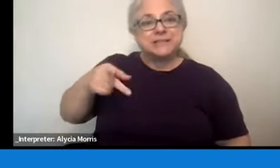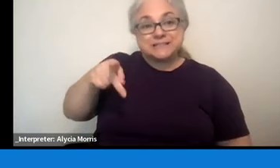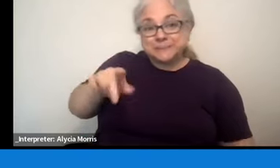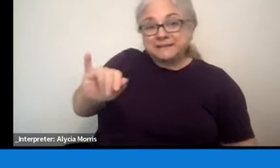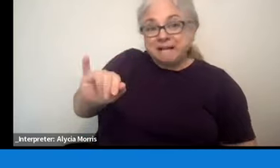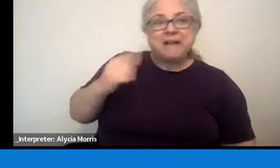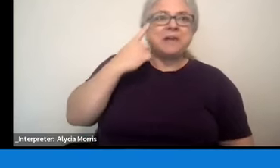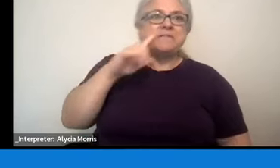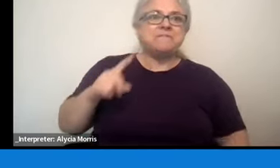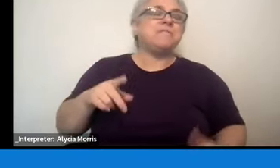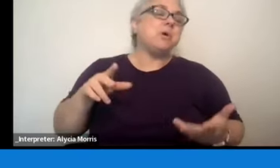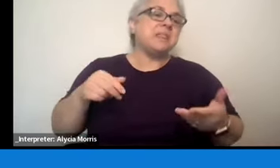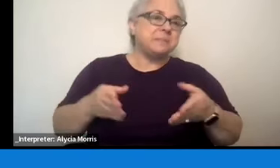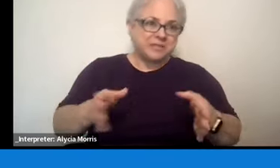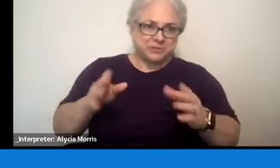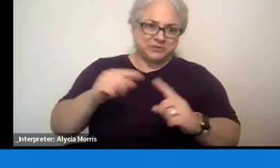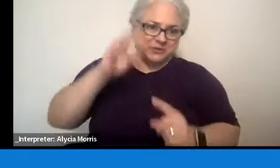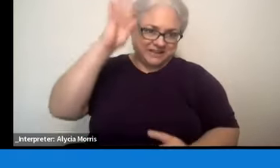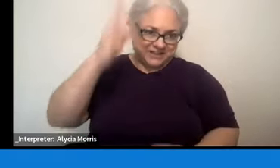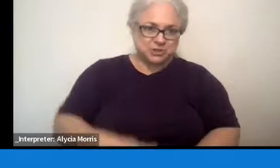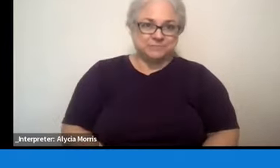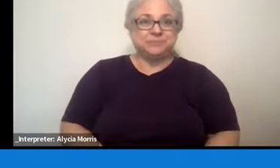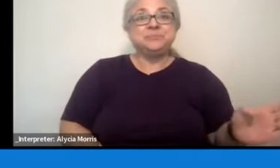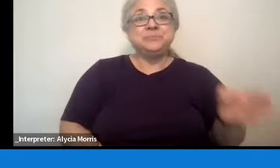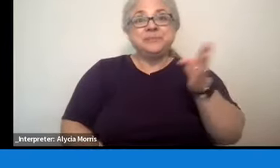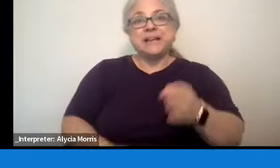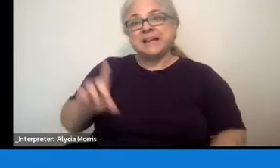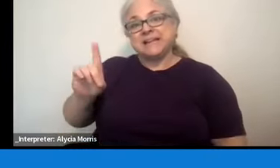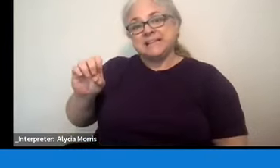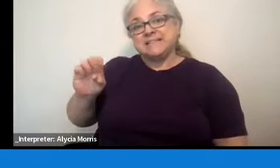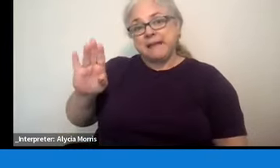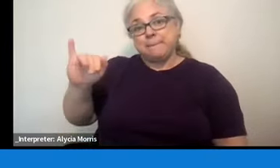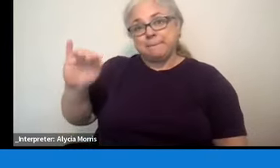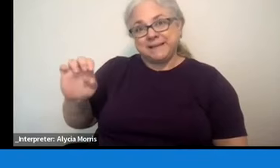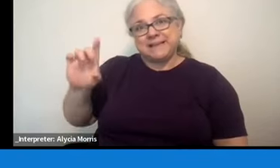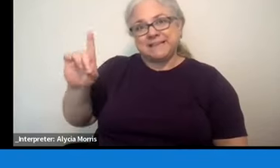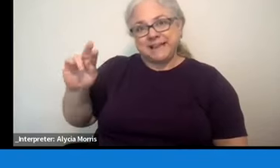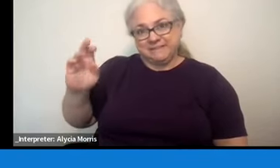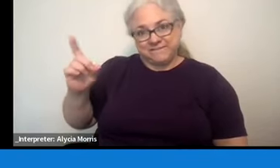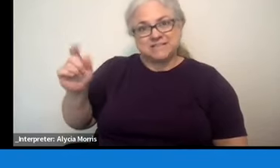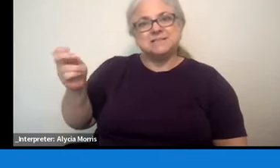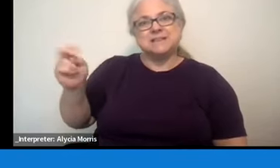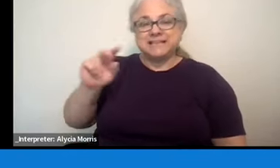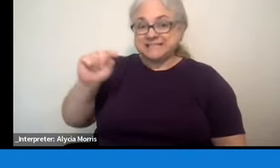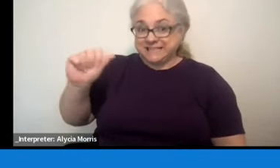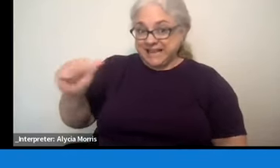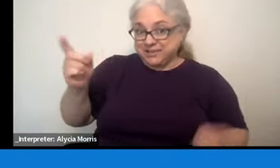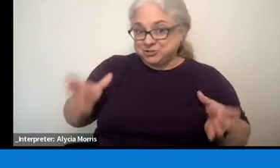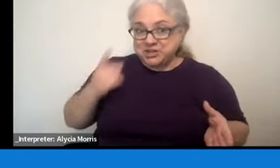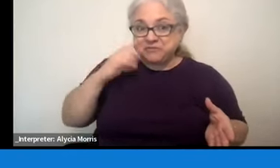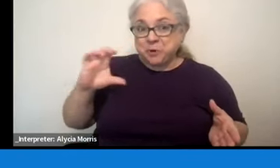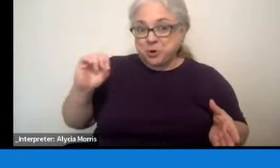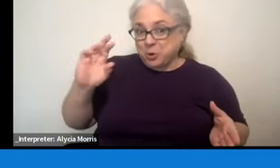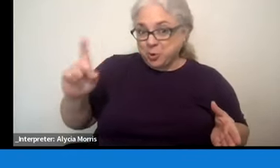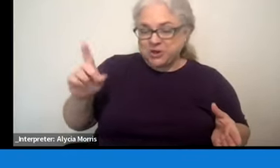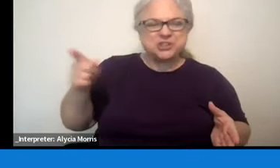project. Debbie Davidson is our technical assistance director at CORD, and Debbie is my partner in crime